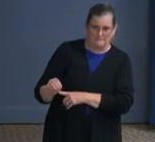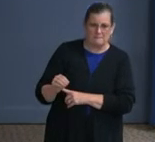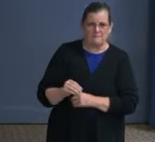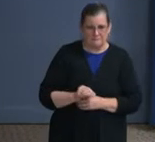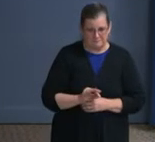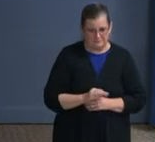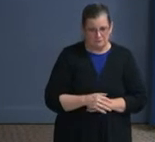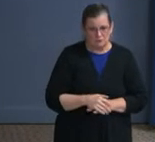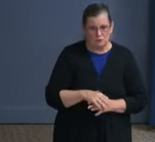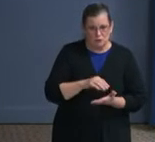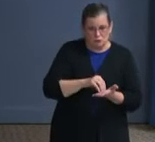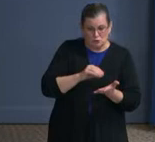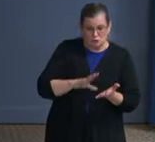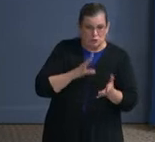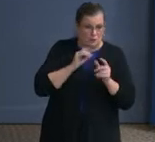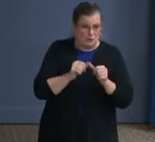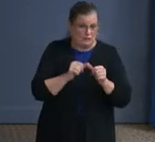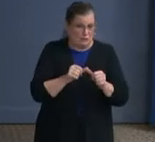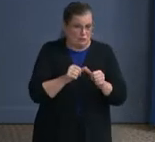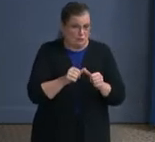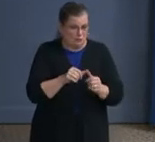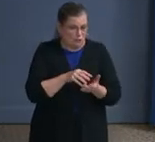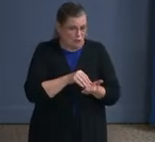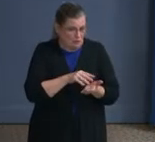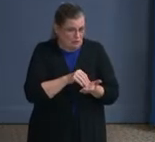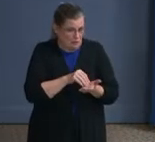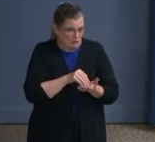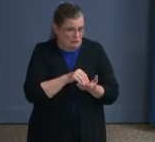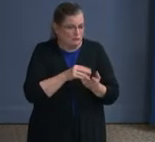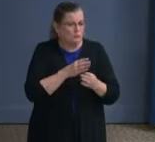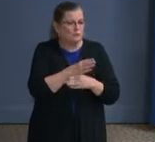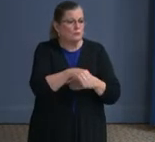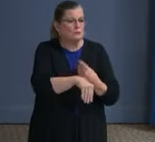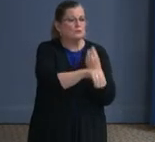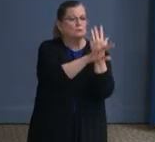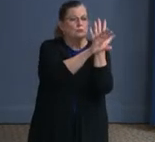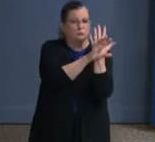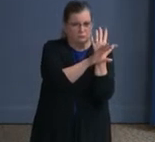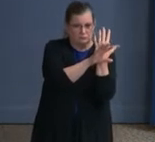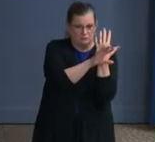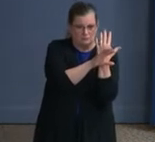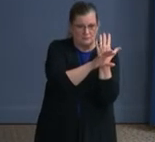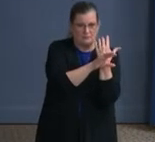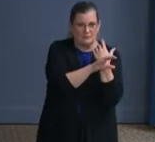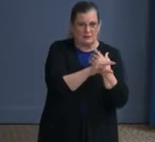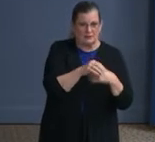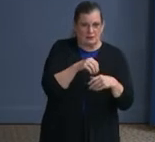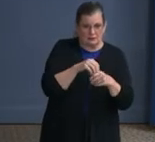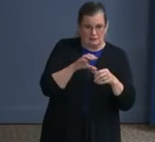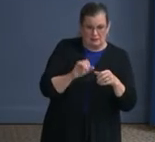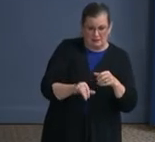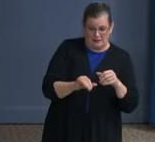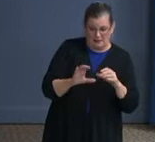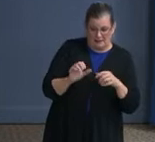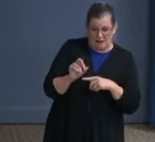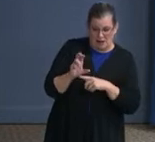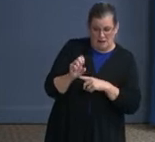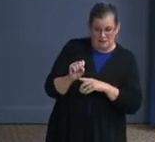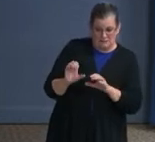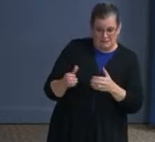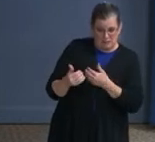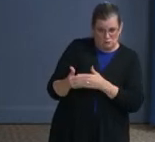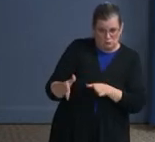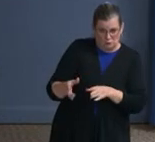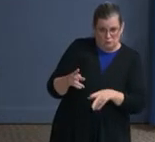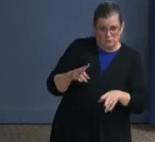to learn remotely. However, they will be doing that within a CARE classroom and be supervised by a